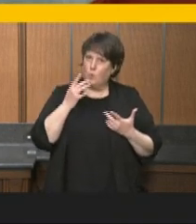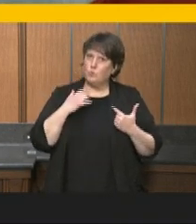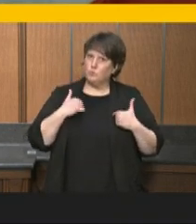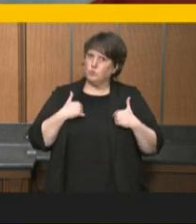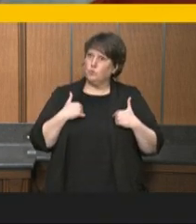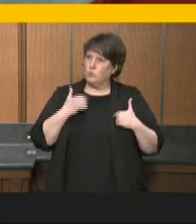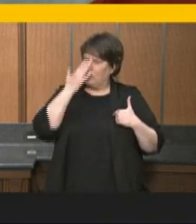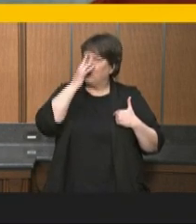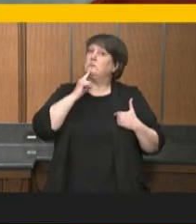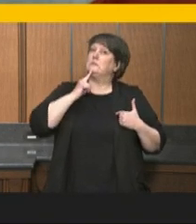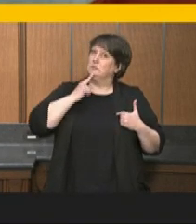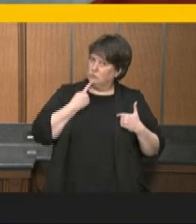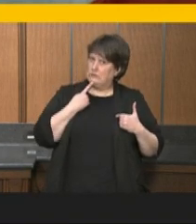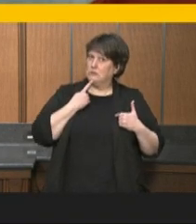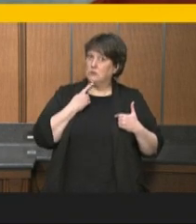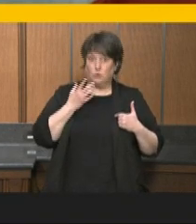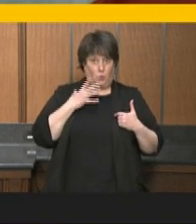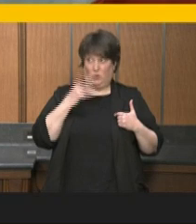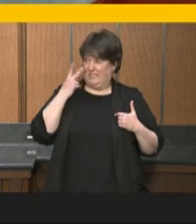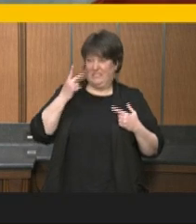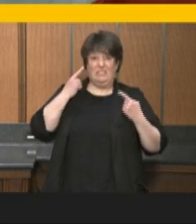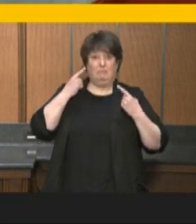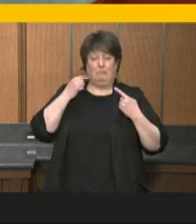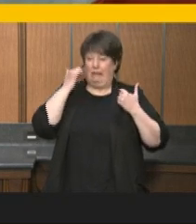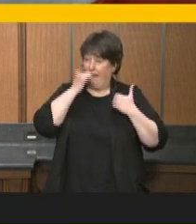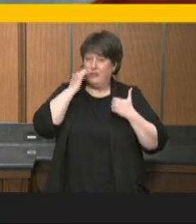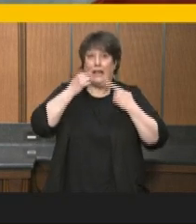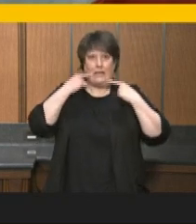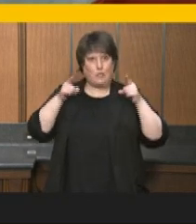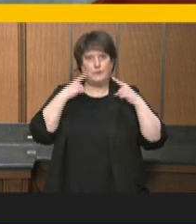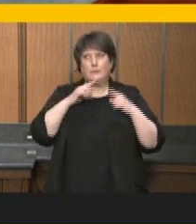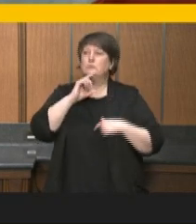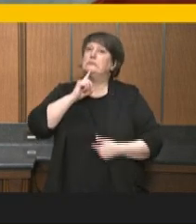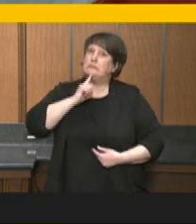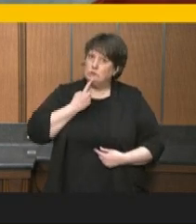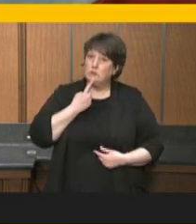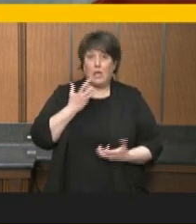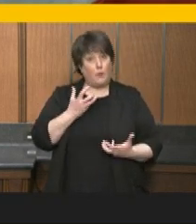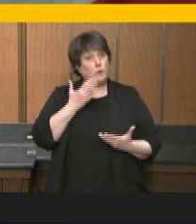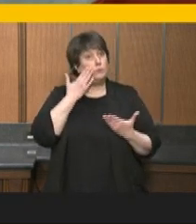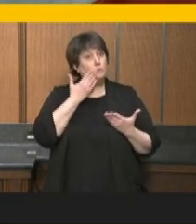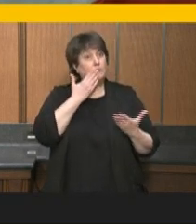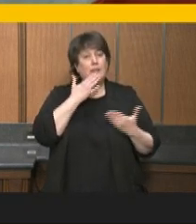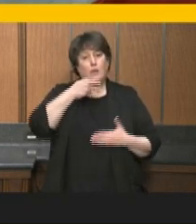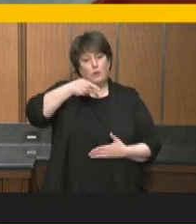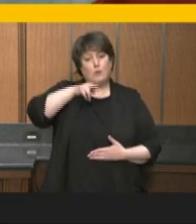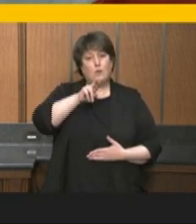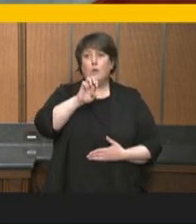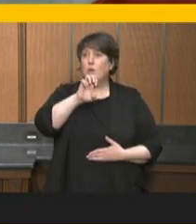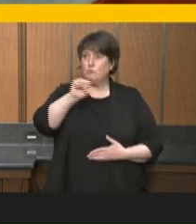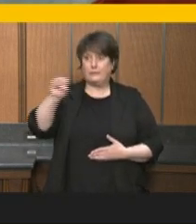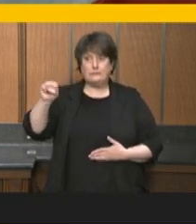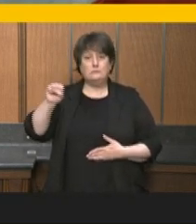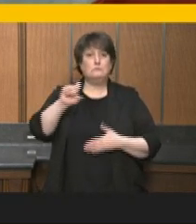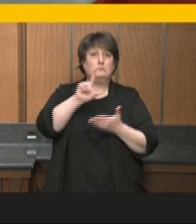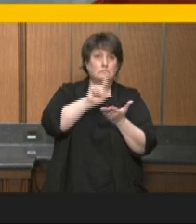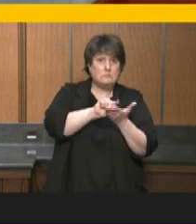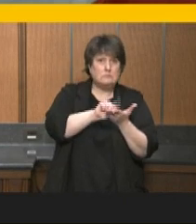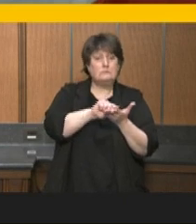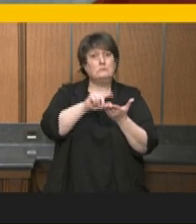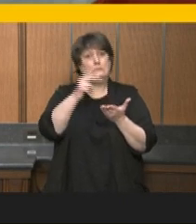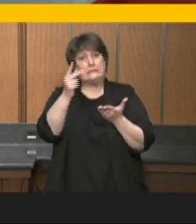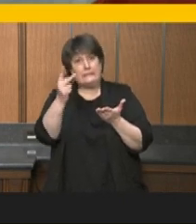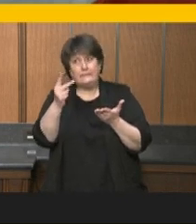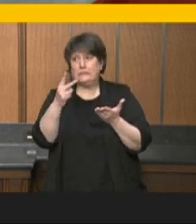extremely seriously, as you can see by the announcements day after day. And I want to thank the press corps as well, because you have been trying to keep up with a